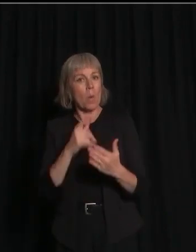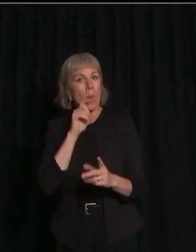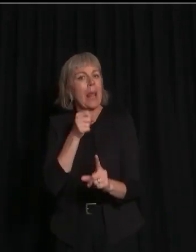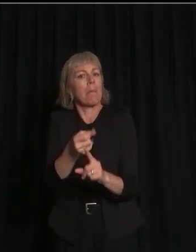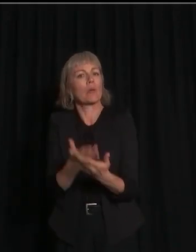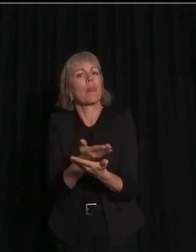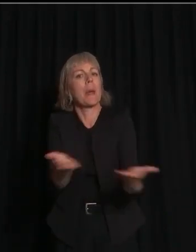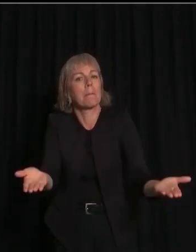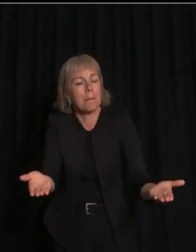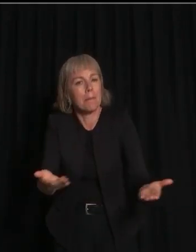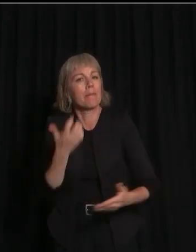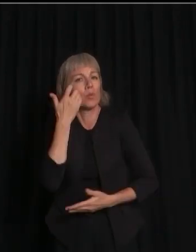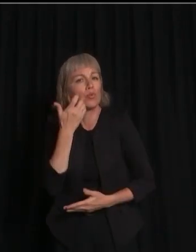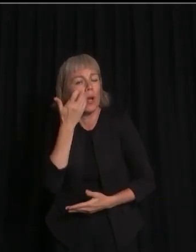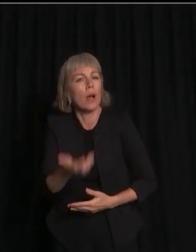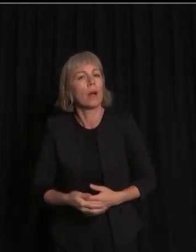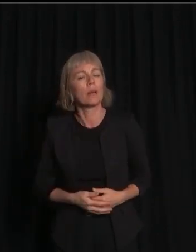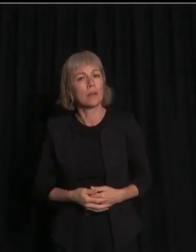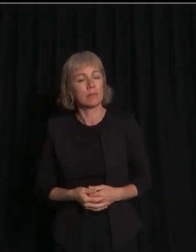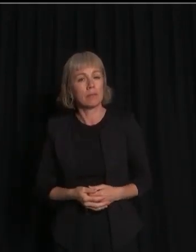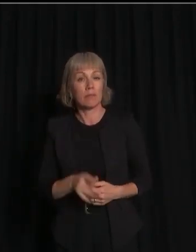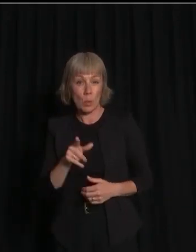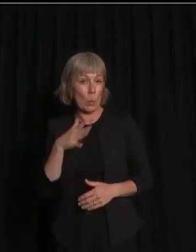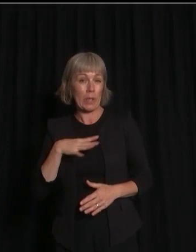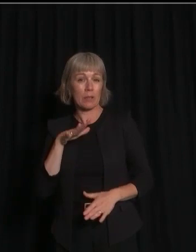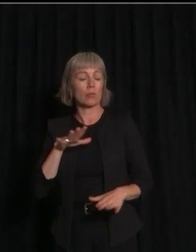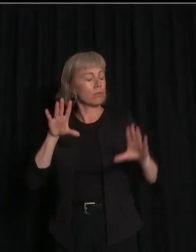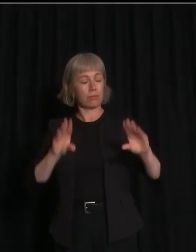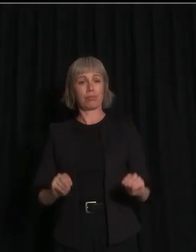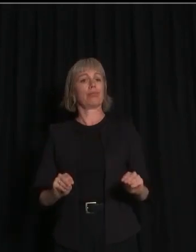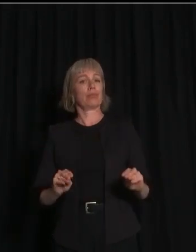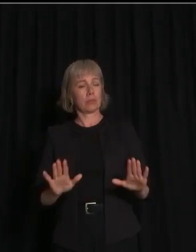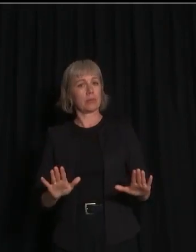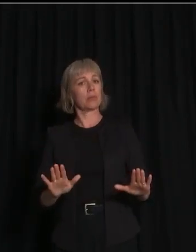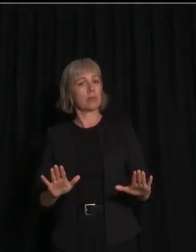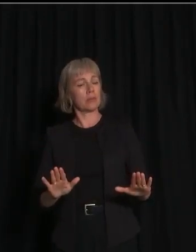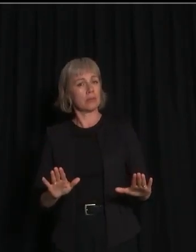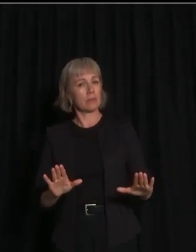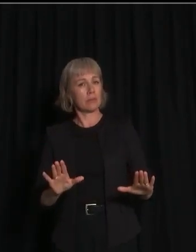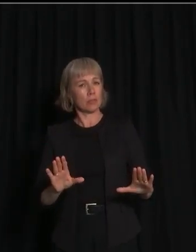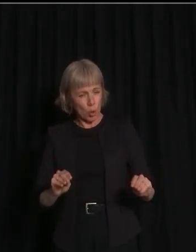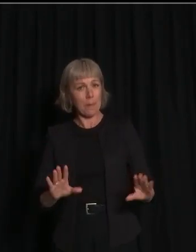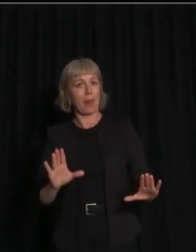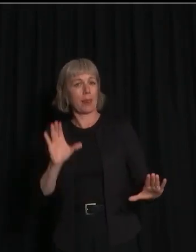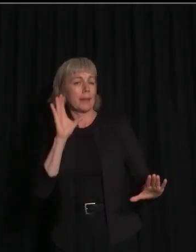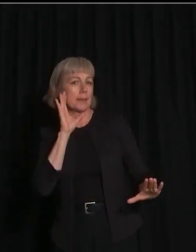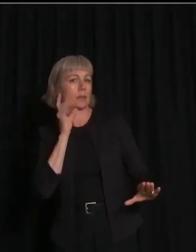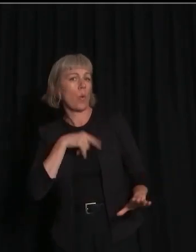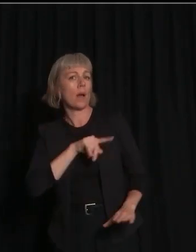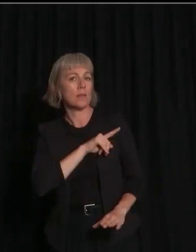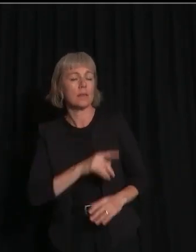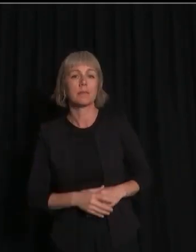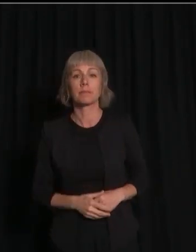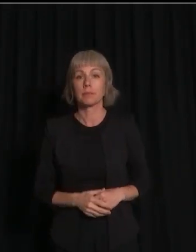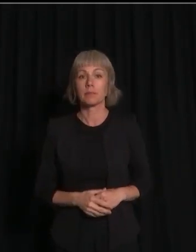Like, yeah, you need to take a step back and just listen. I